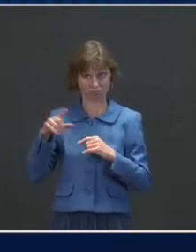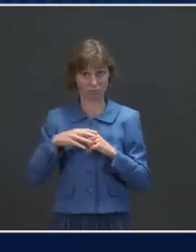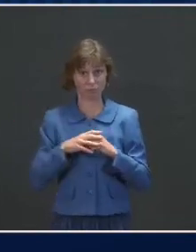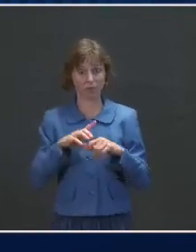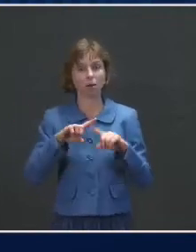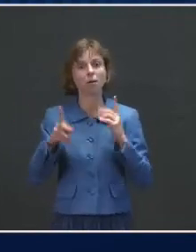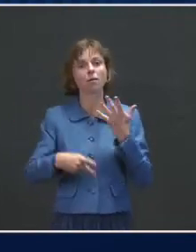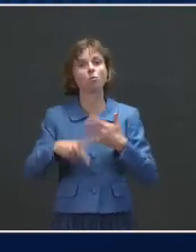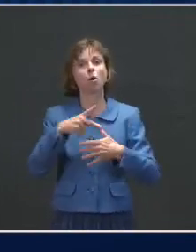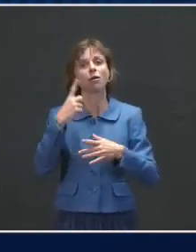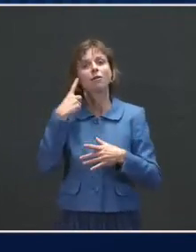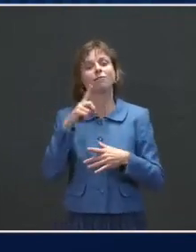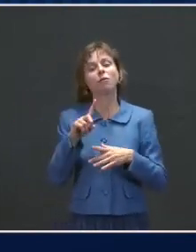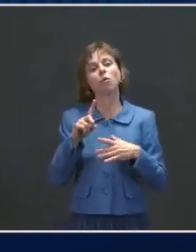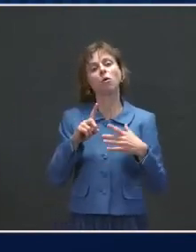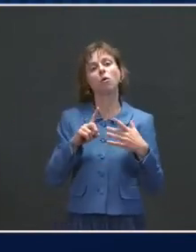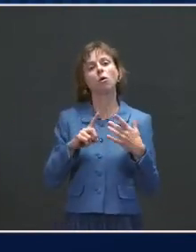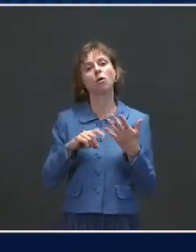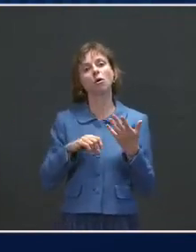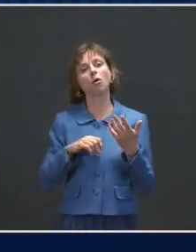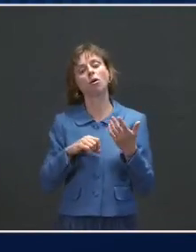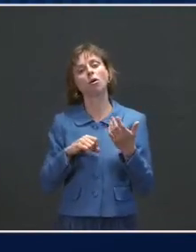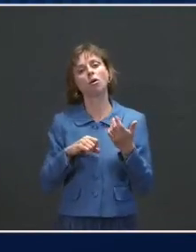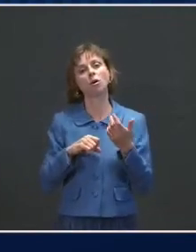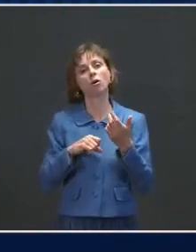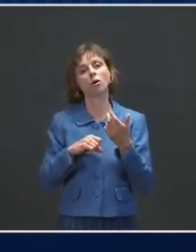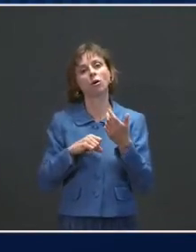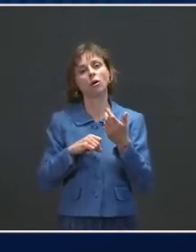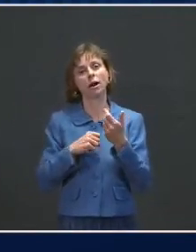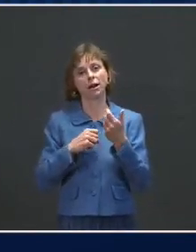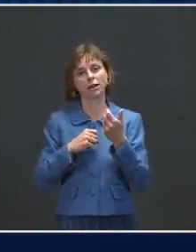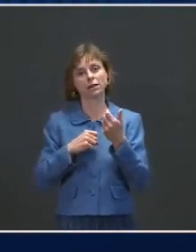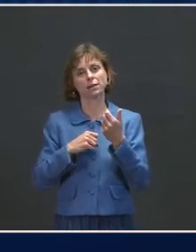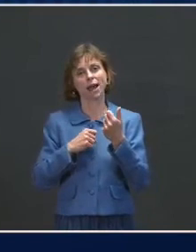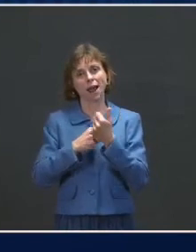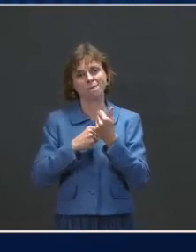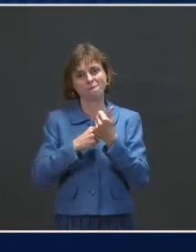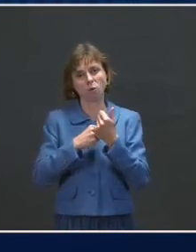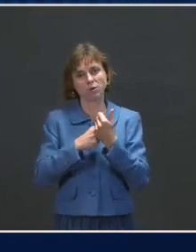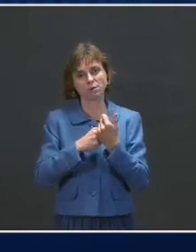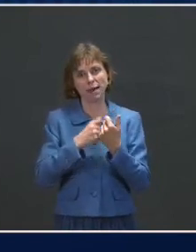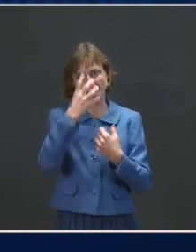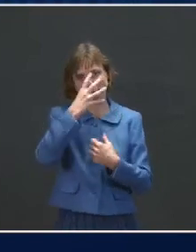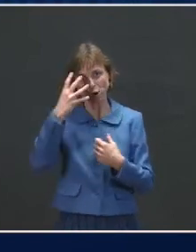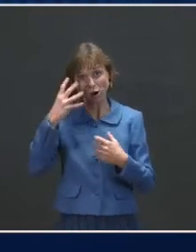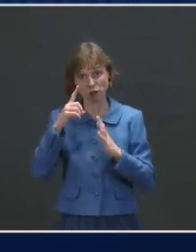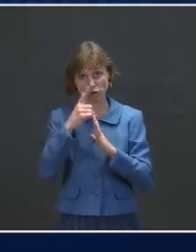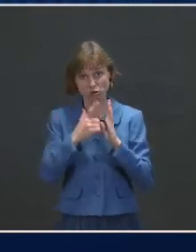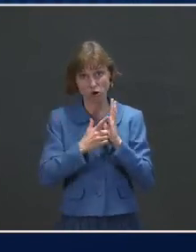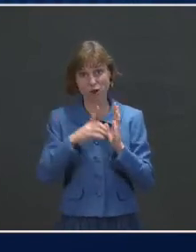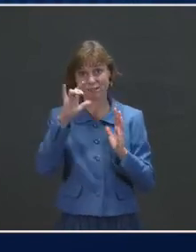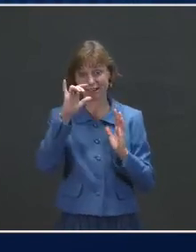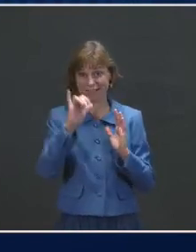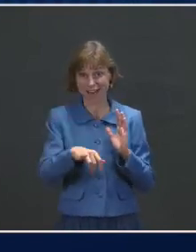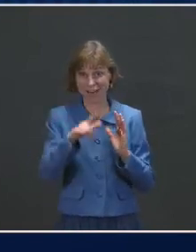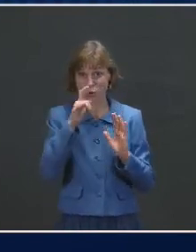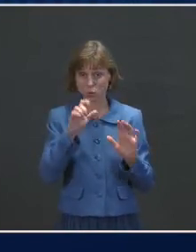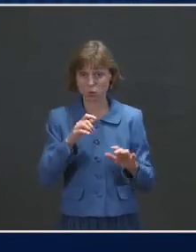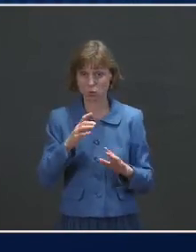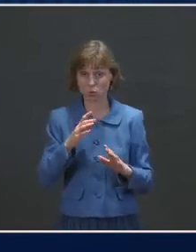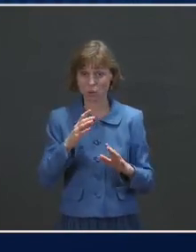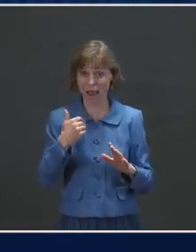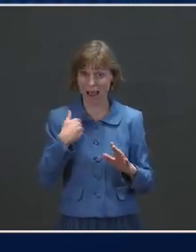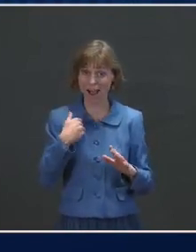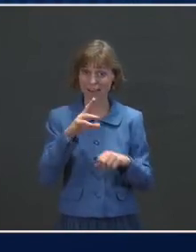the enforcement of immigration laws will be on those who are posing a national security threat, of course, a public safety